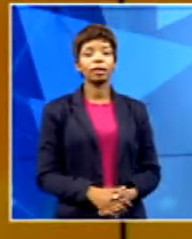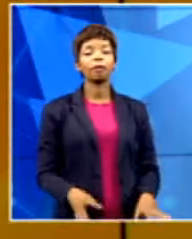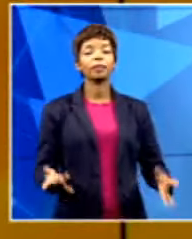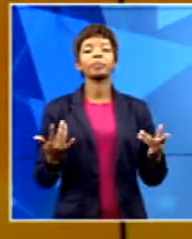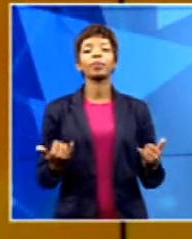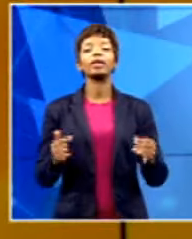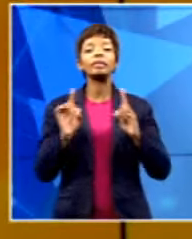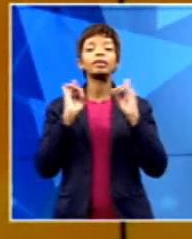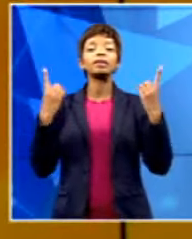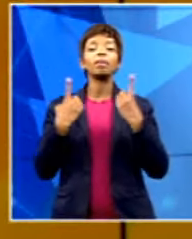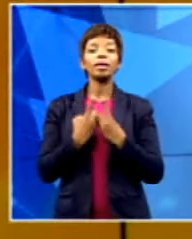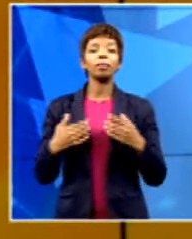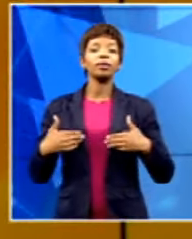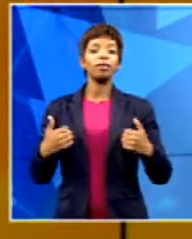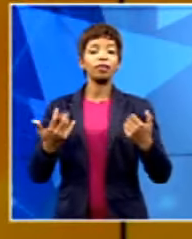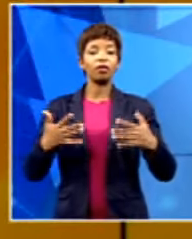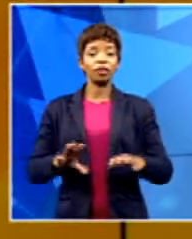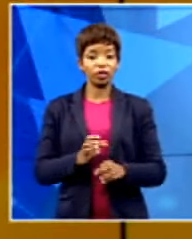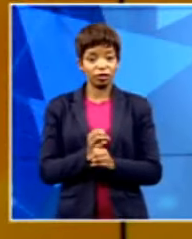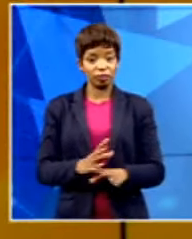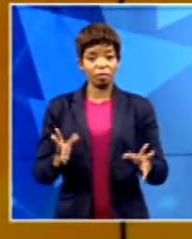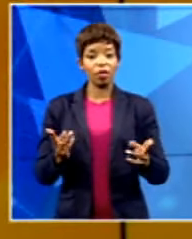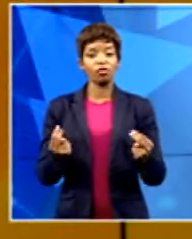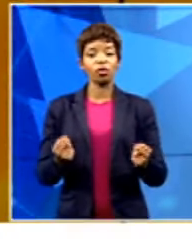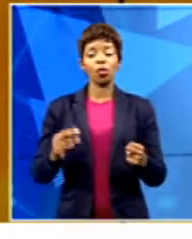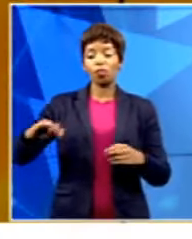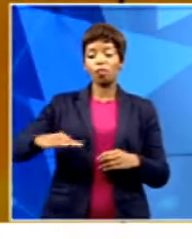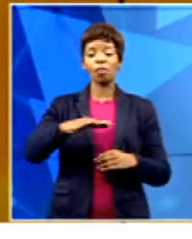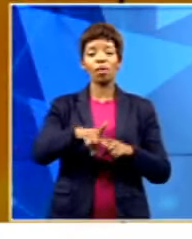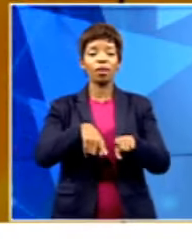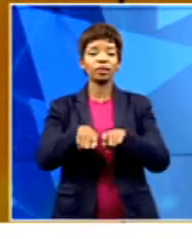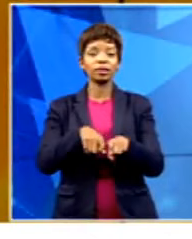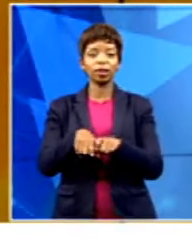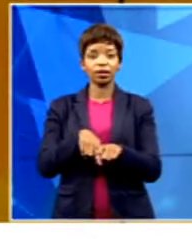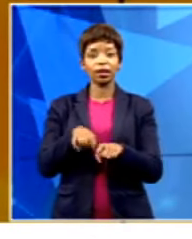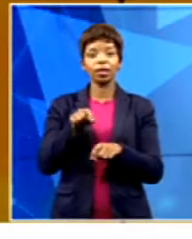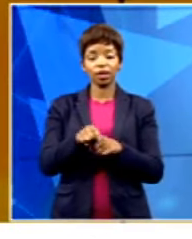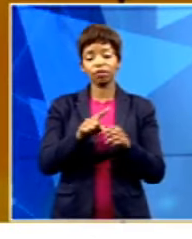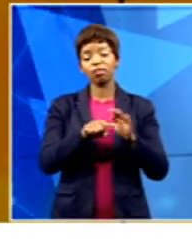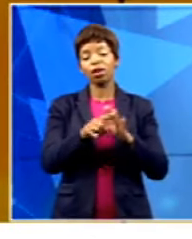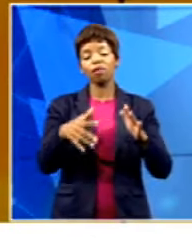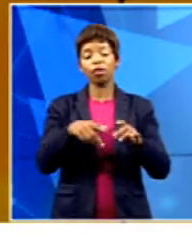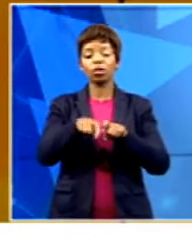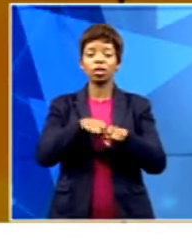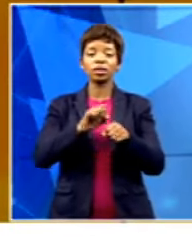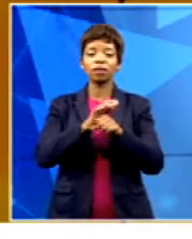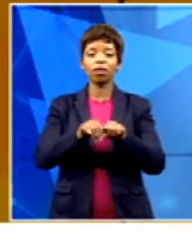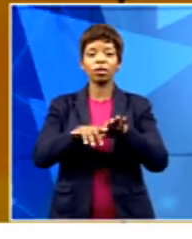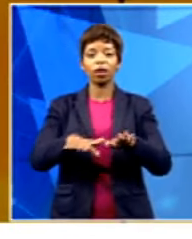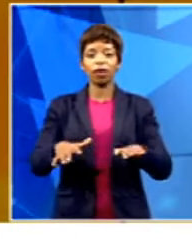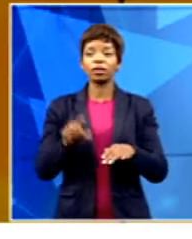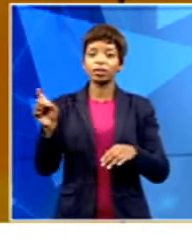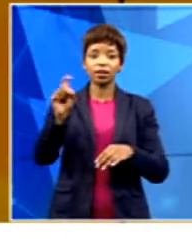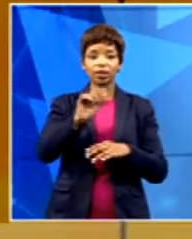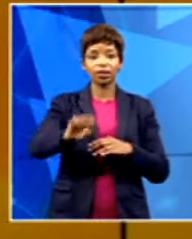Now, the Department of Health has launched new mobile sampling and testing units, which will form part of a massive coronavirus testing drive across South Africa.